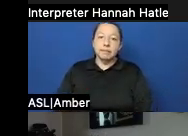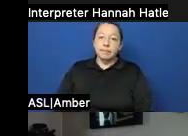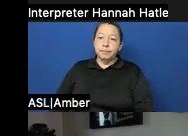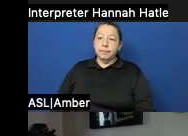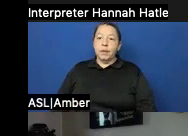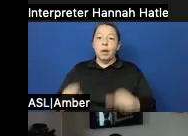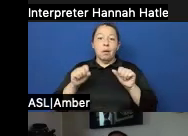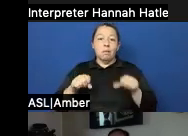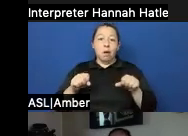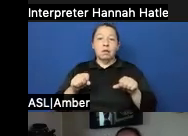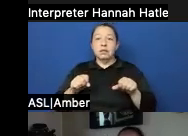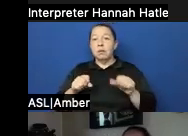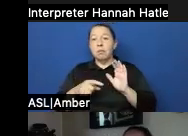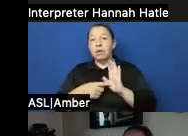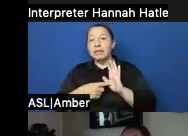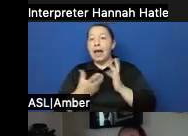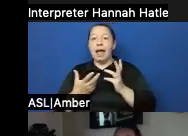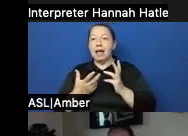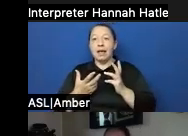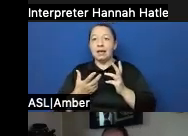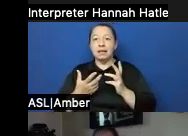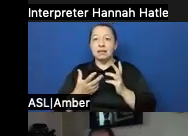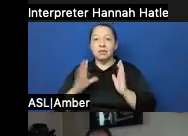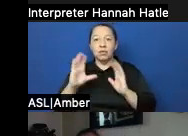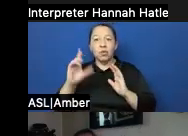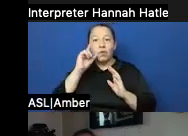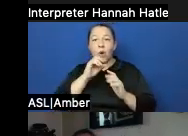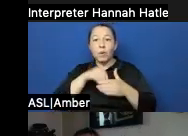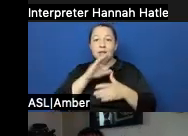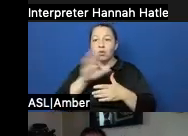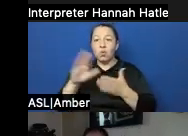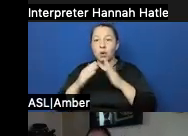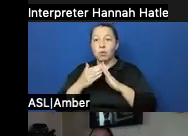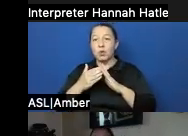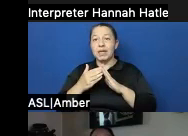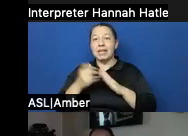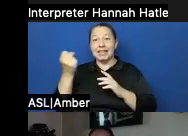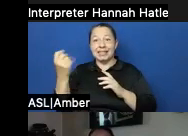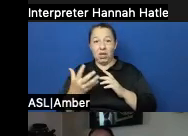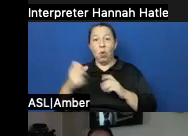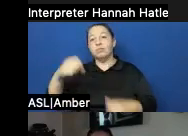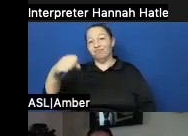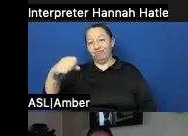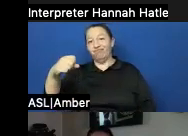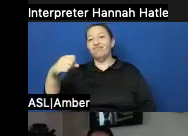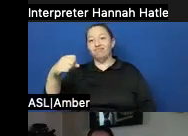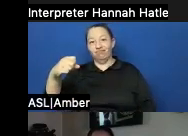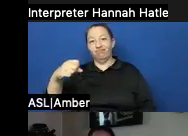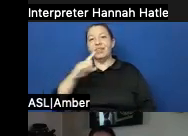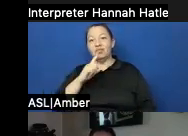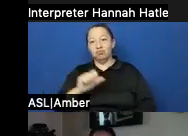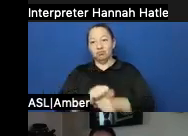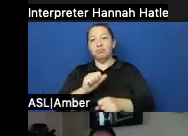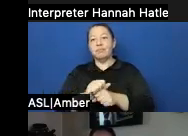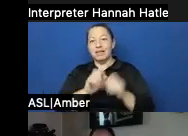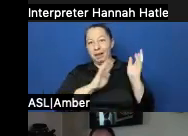Possible signs to look in your community, man, casinos. Yes, those are pipeline stops more